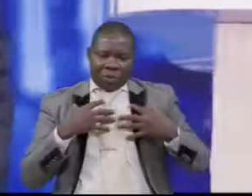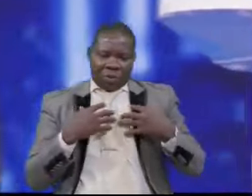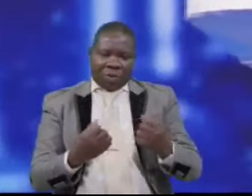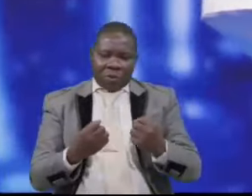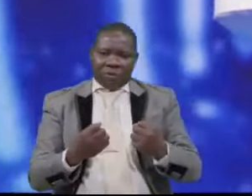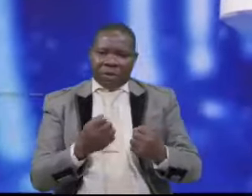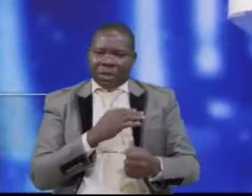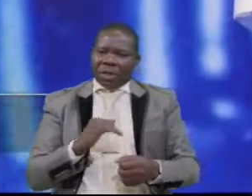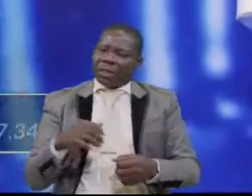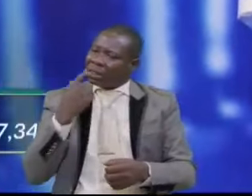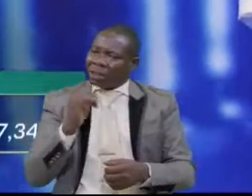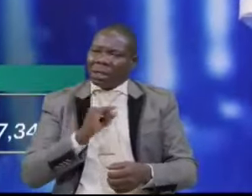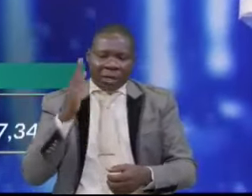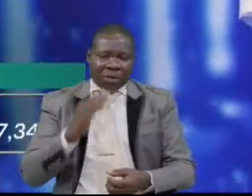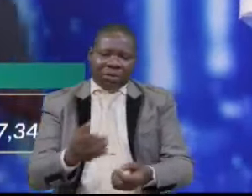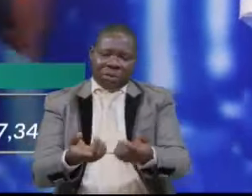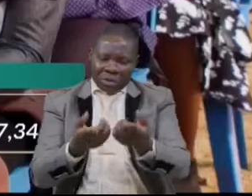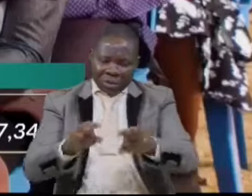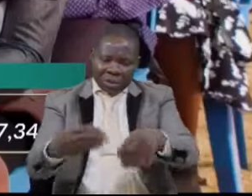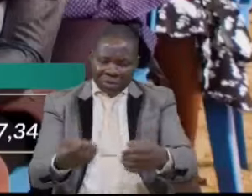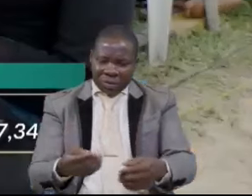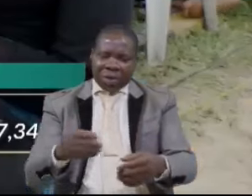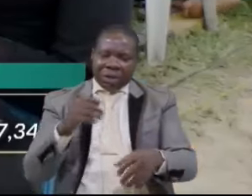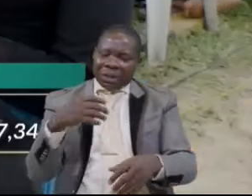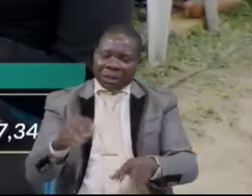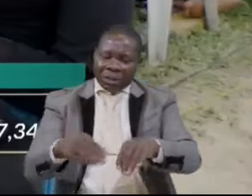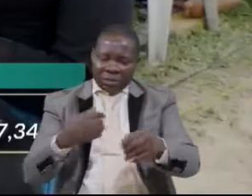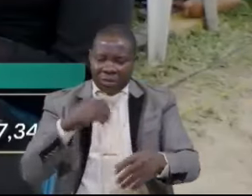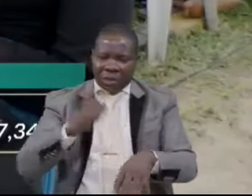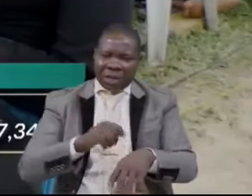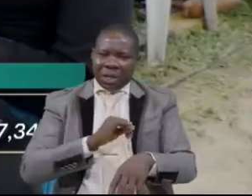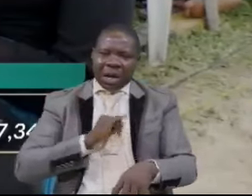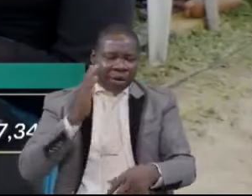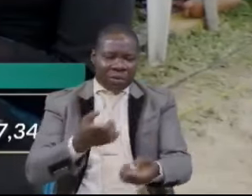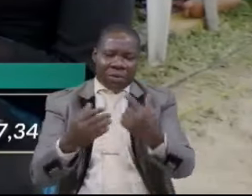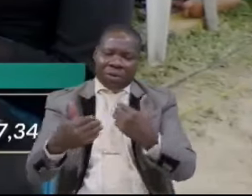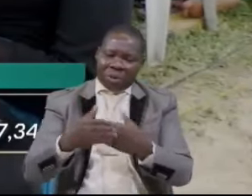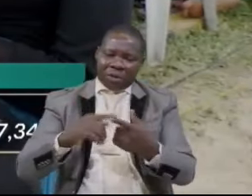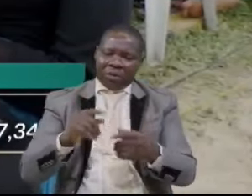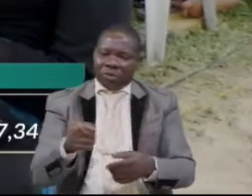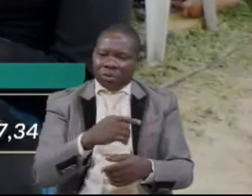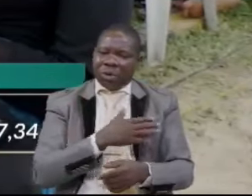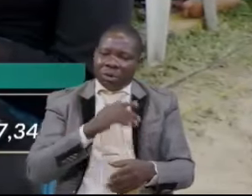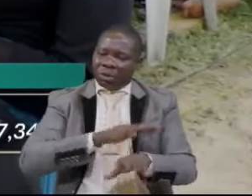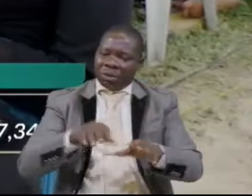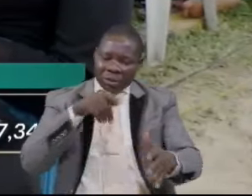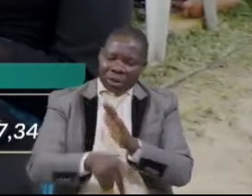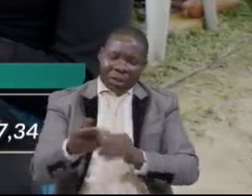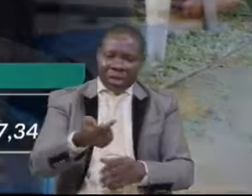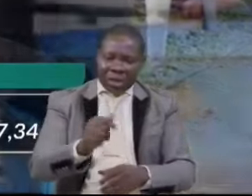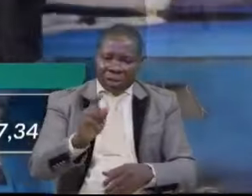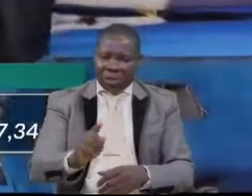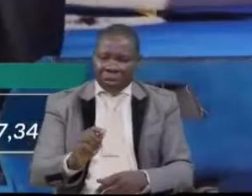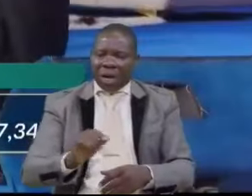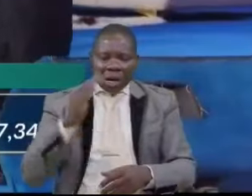touch anybody, I'll solve your problem for you. That's why we're here. That's what you want to find out in your life. How can I